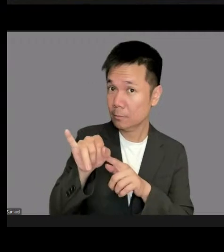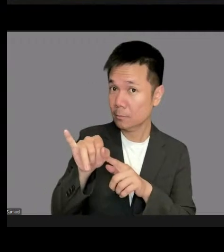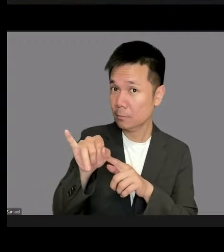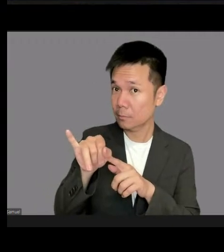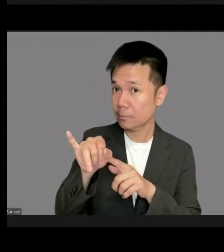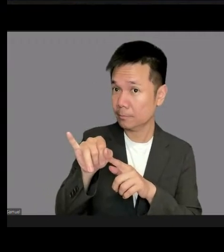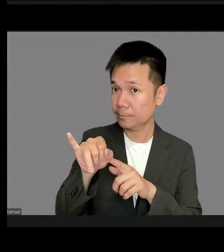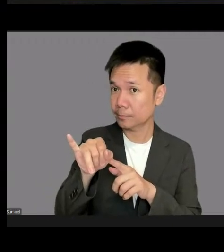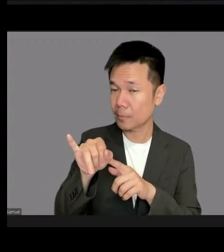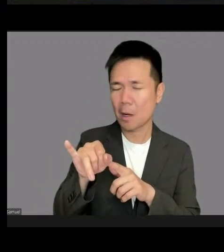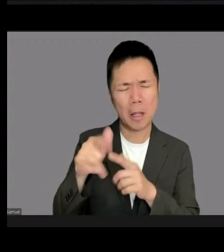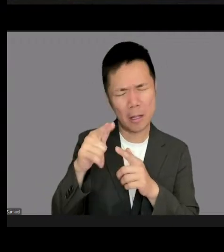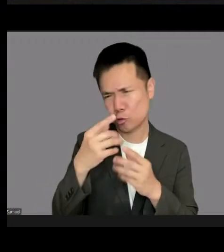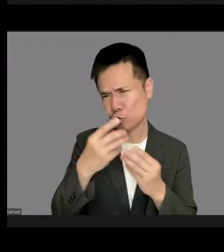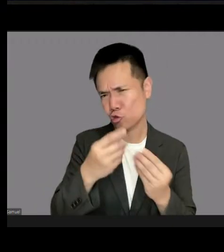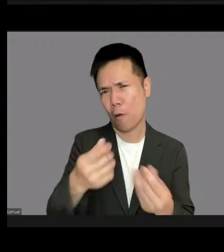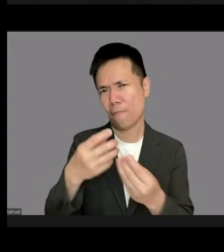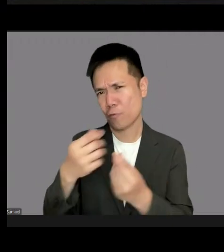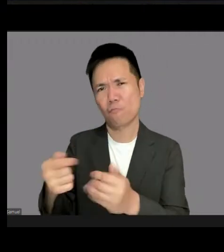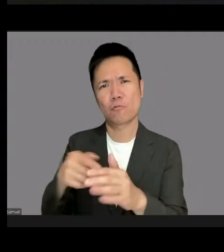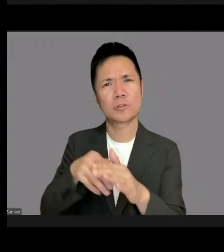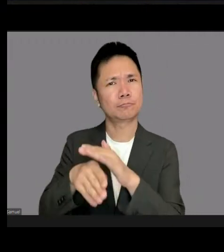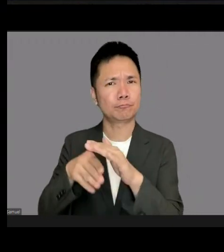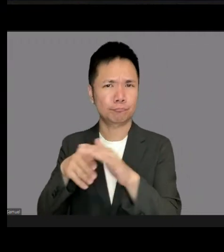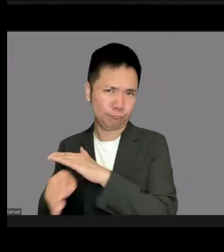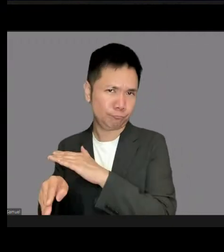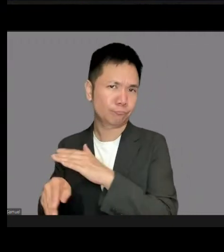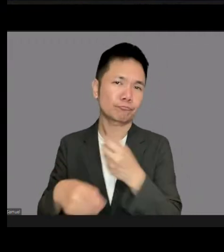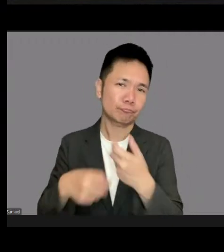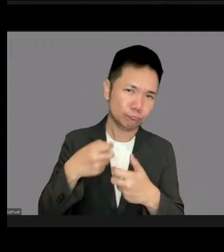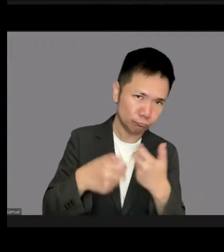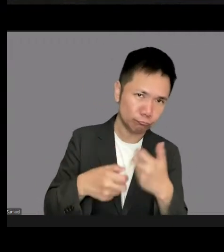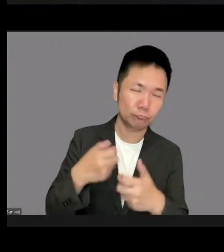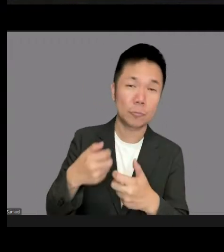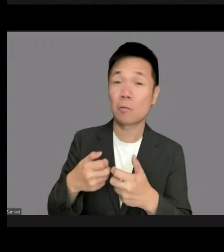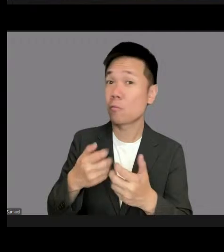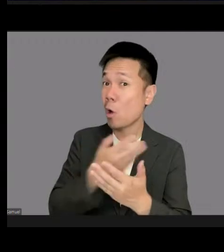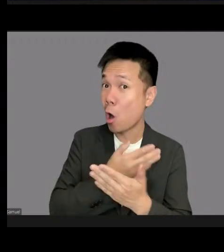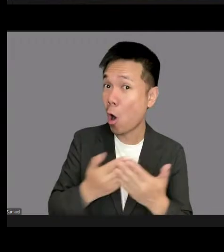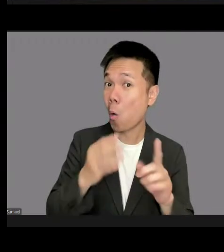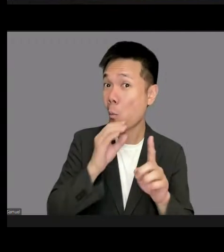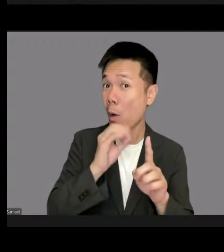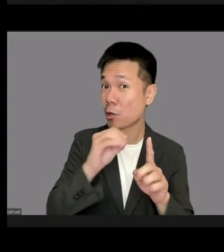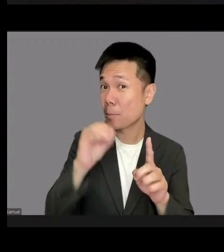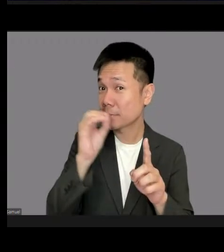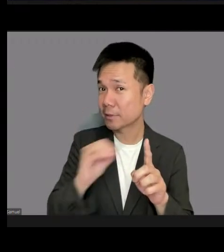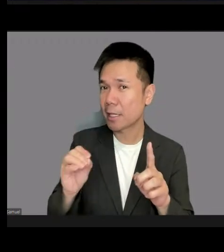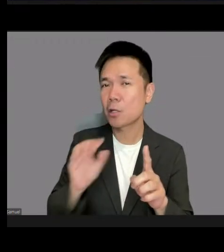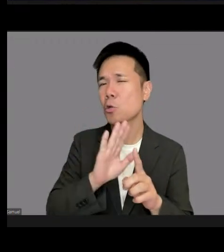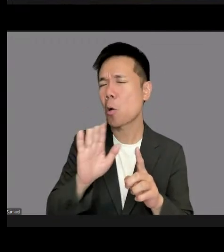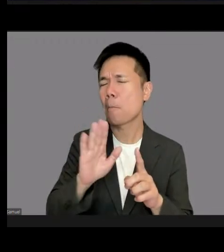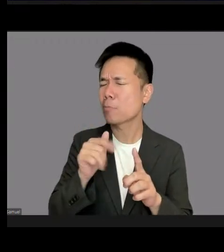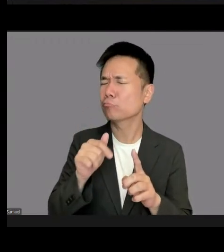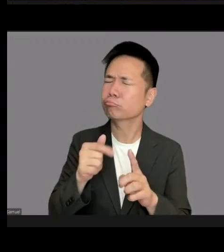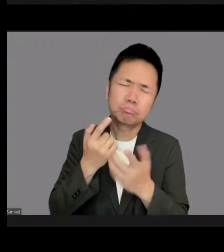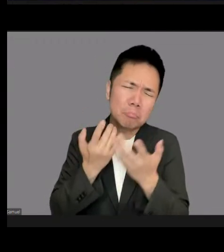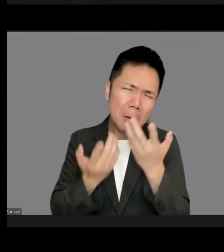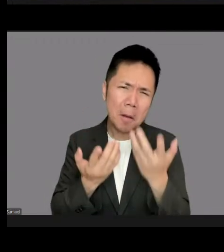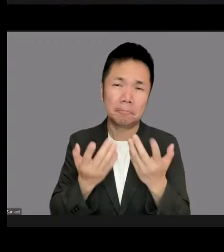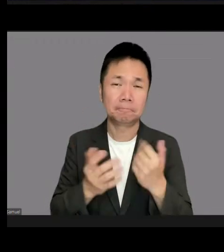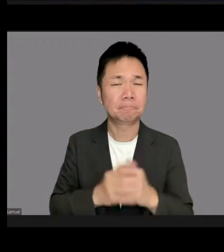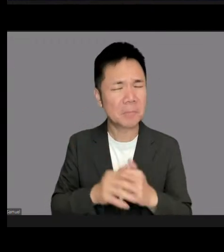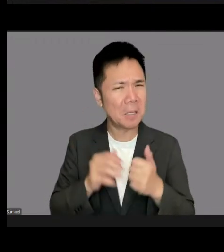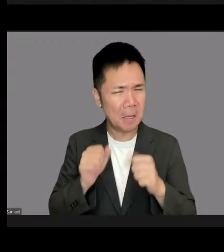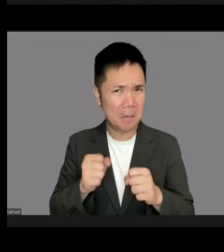able to solve many of our accessibility issues to some extent. I would not say 100%, but obviously it should be a